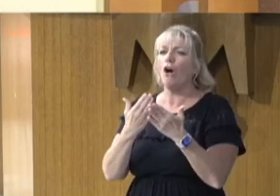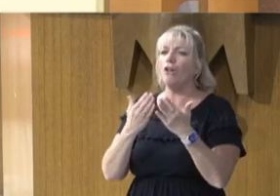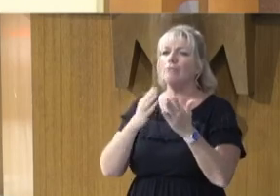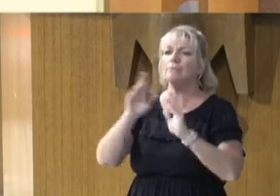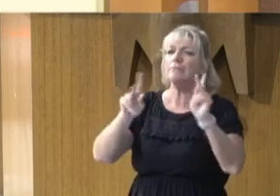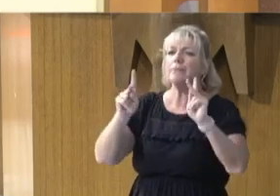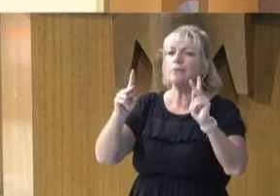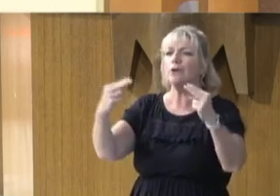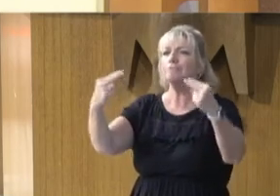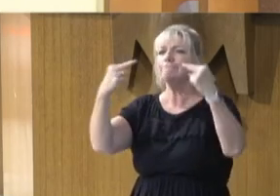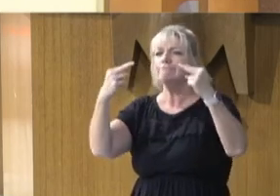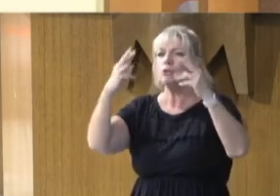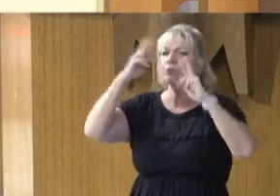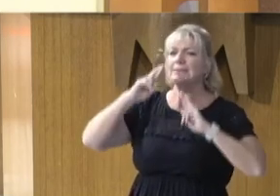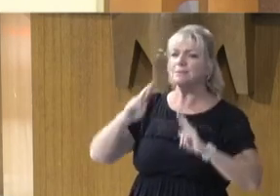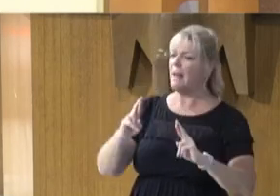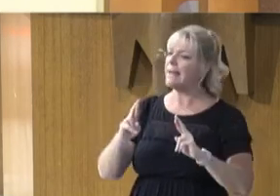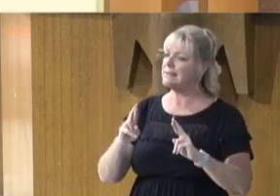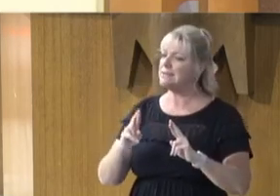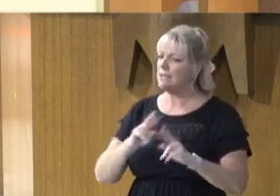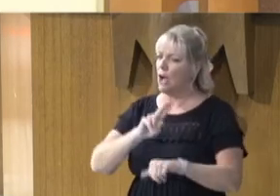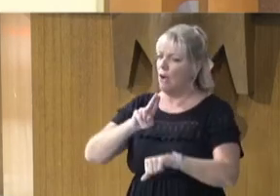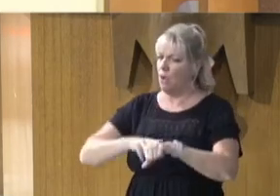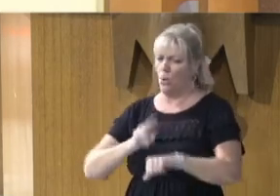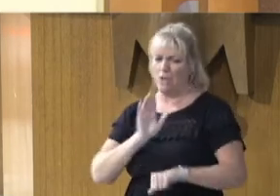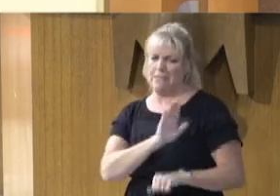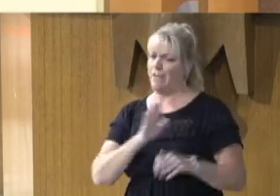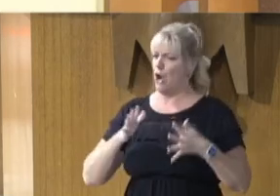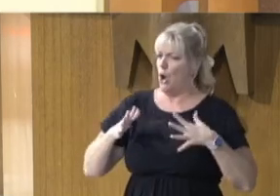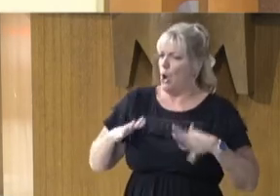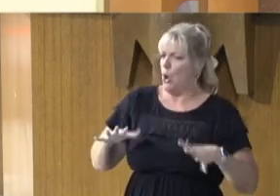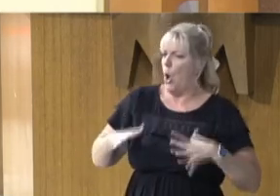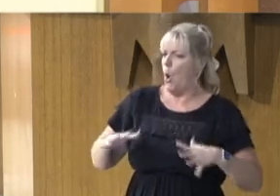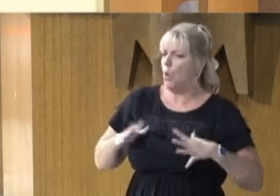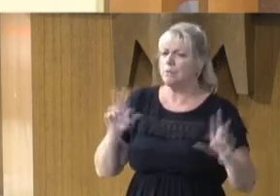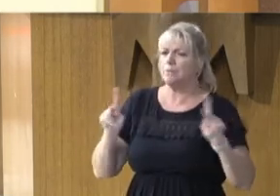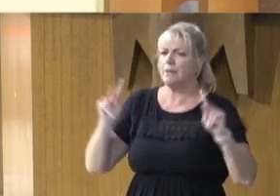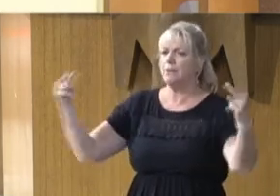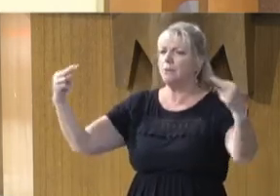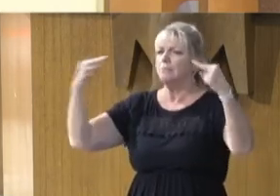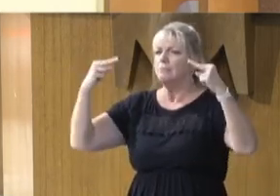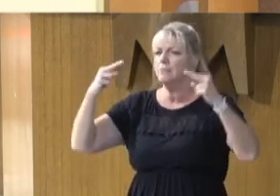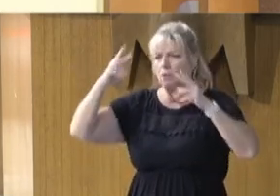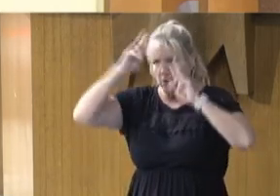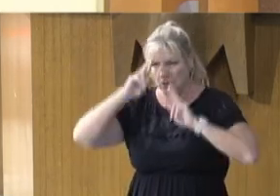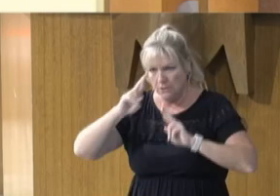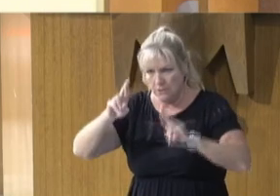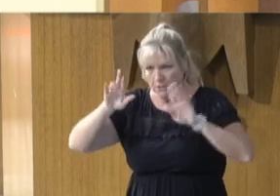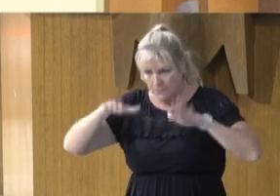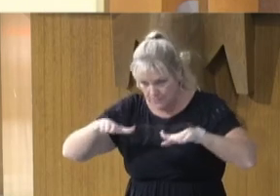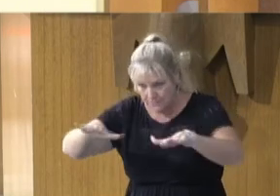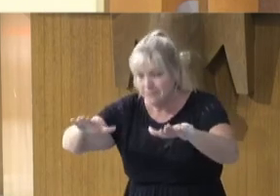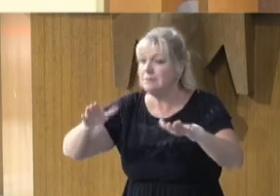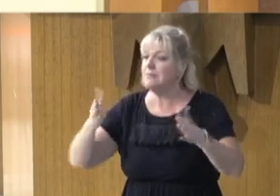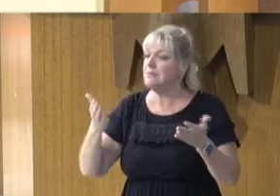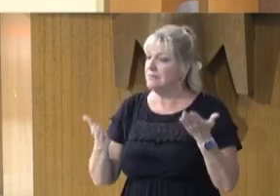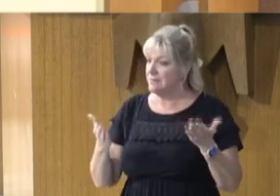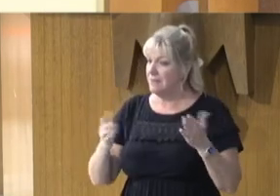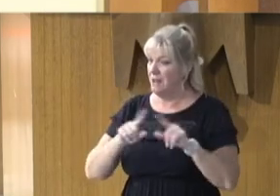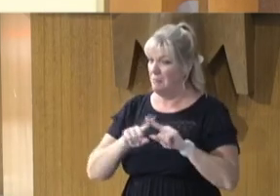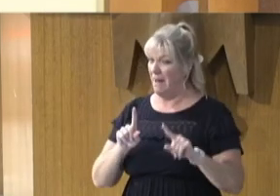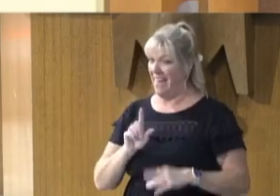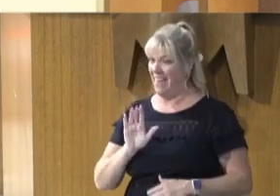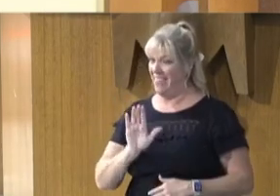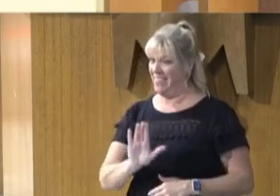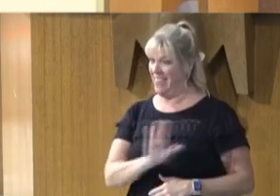society. They were no doubt wearing clothing that earned admiration from others. But their actions